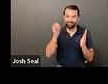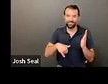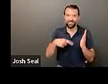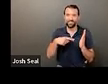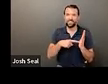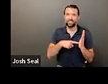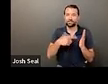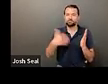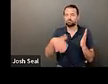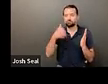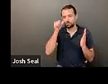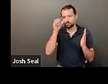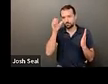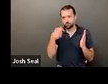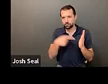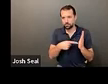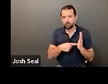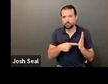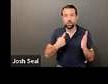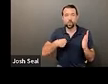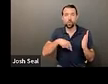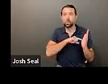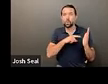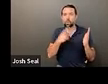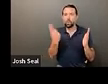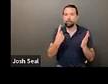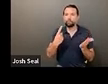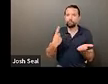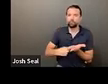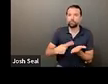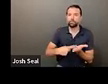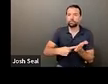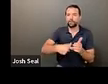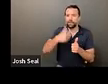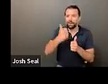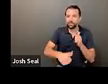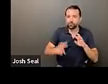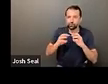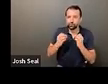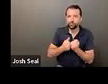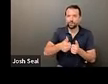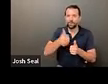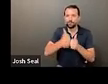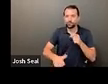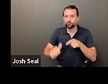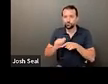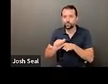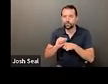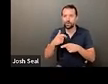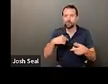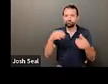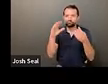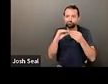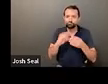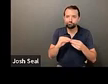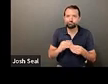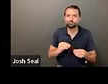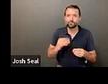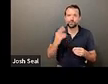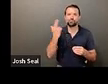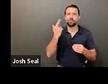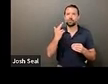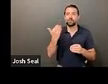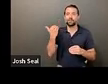we talk about this at every one of our trainings. And I realized last night when I was finishing this up that, you know, we talk about it, but